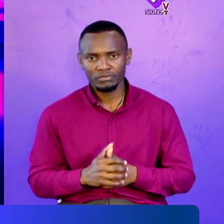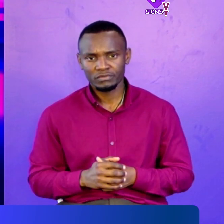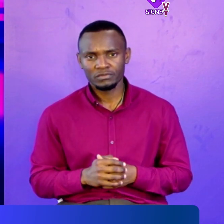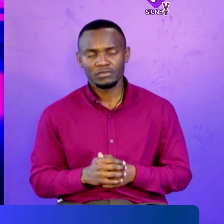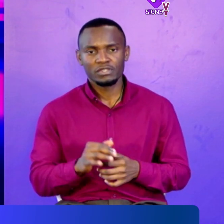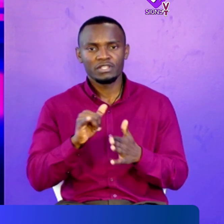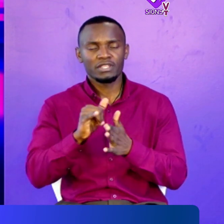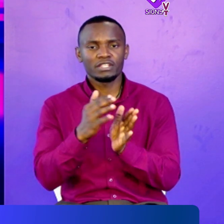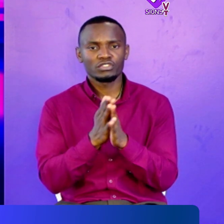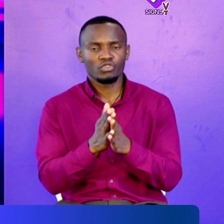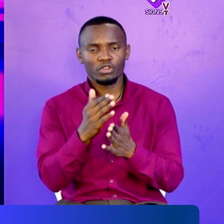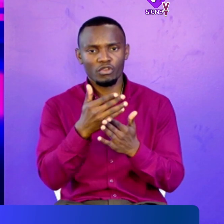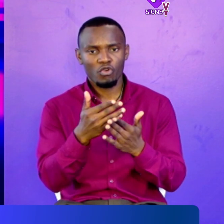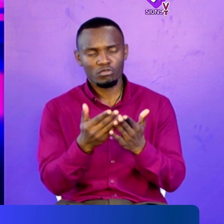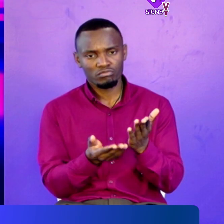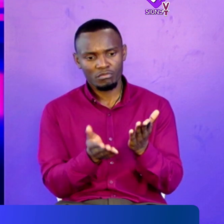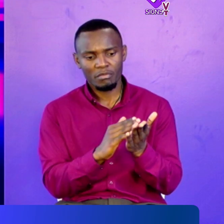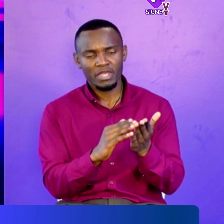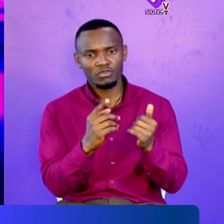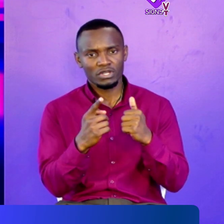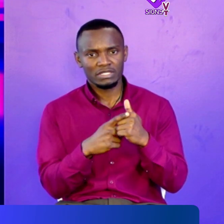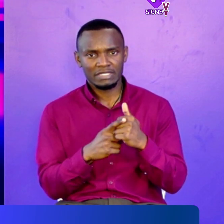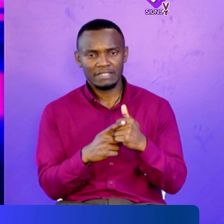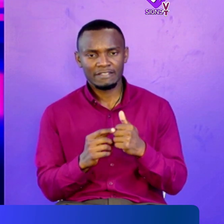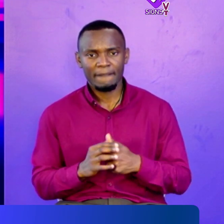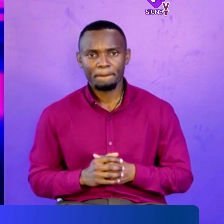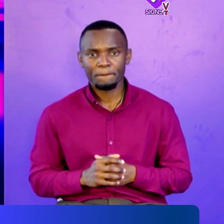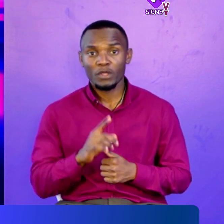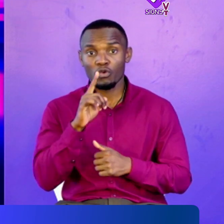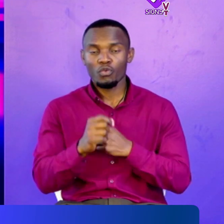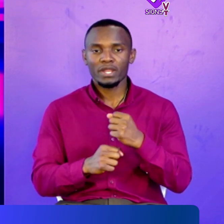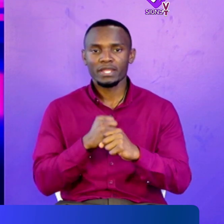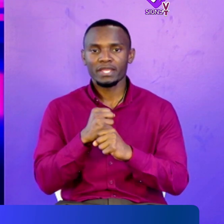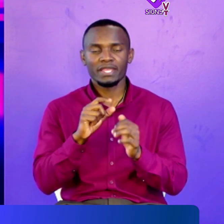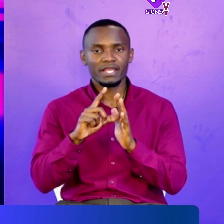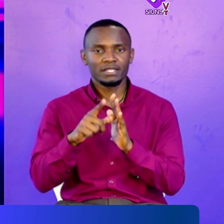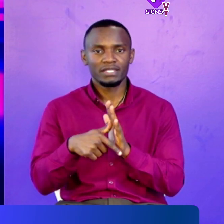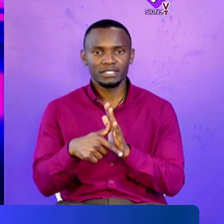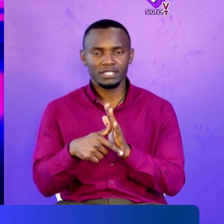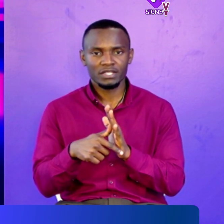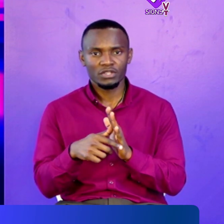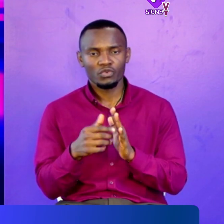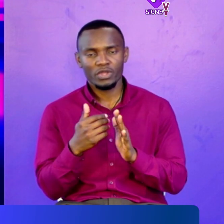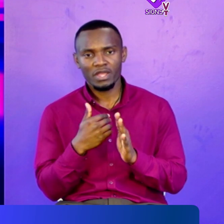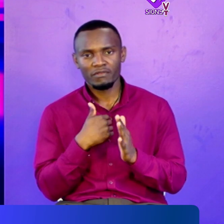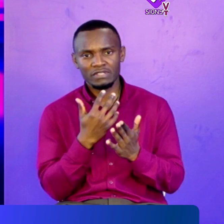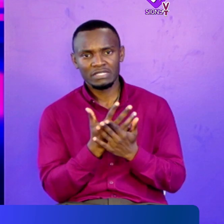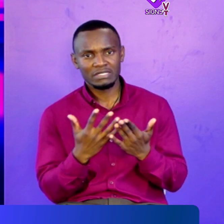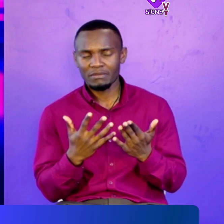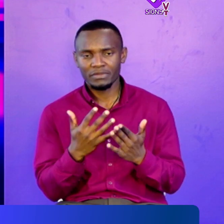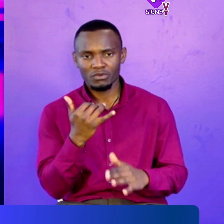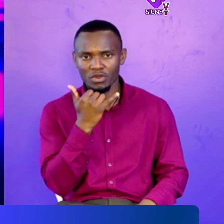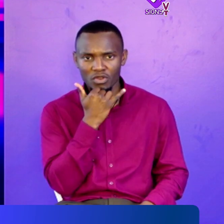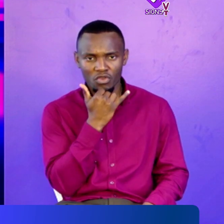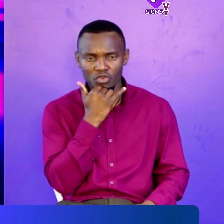is a story that you found on page 6 of the Standard this morning. Now, 1 year later, and there is something fundamentally wrong with